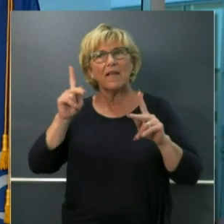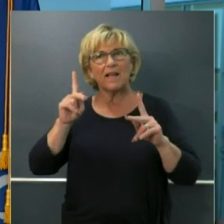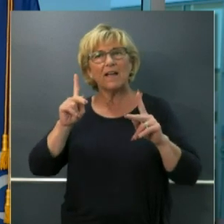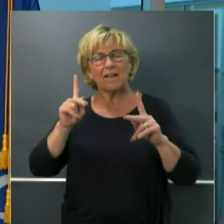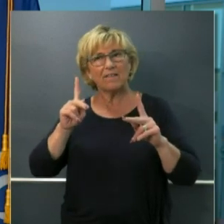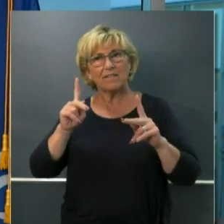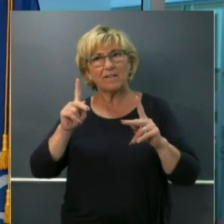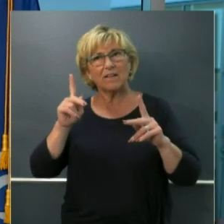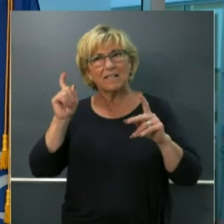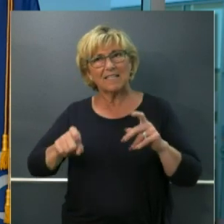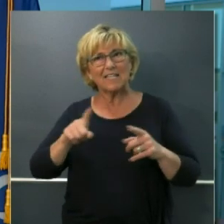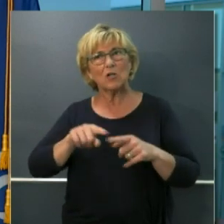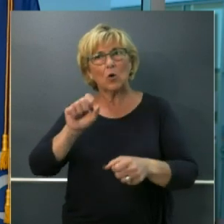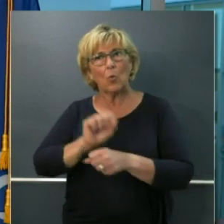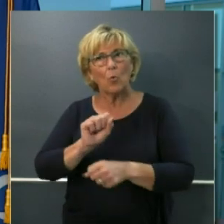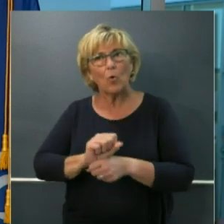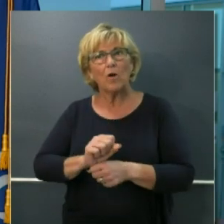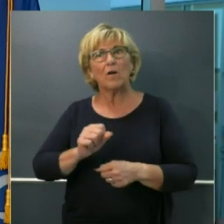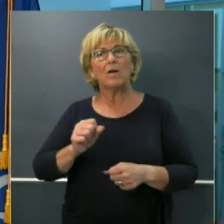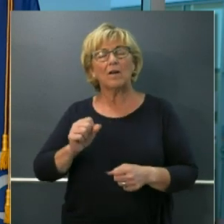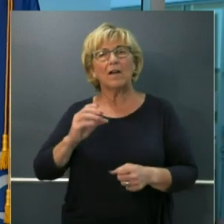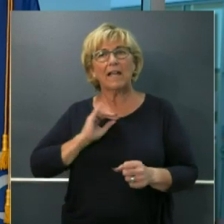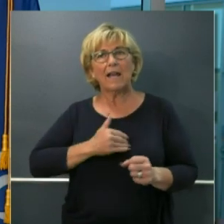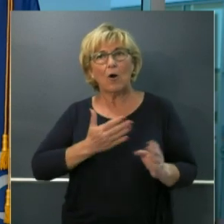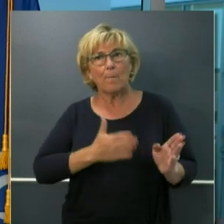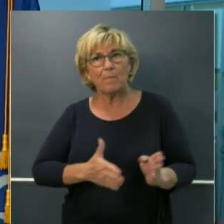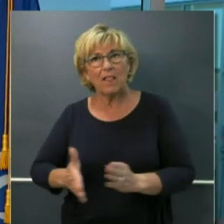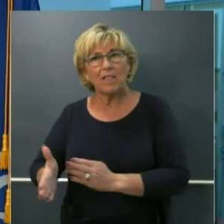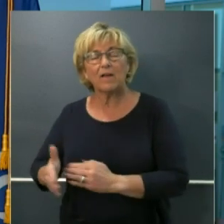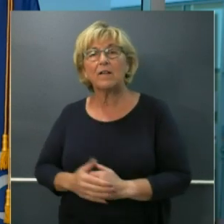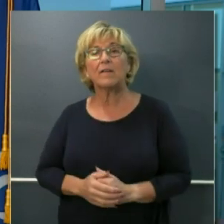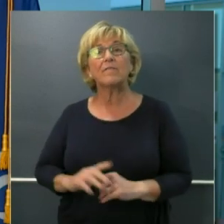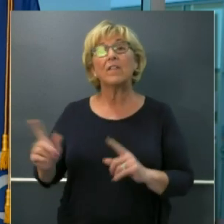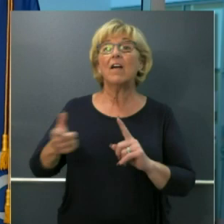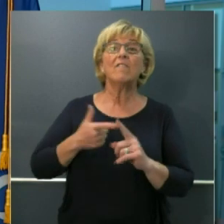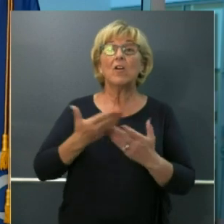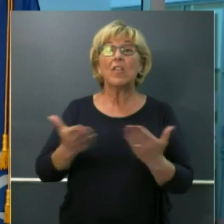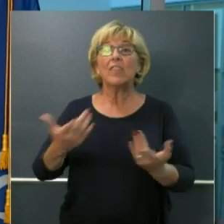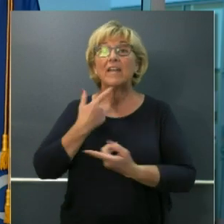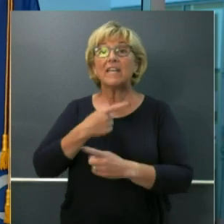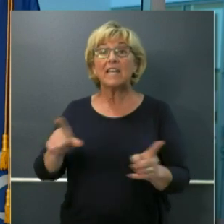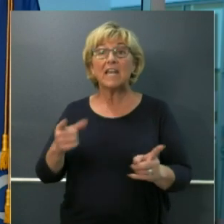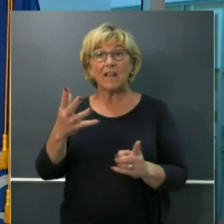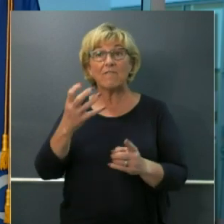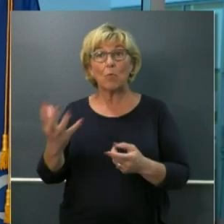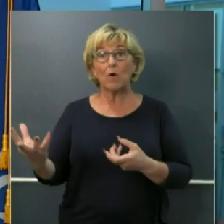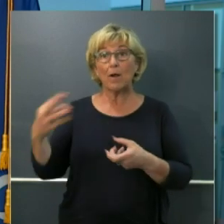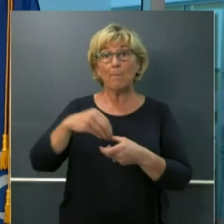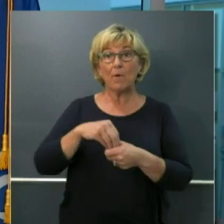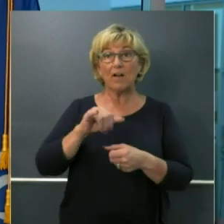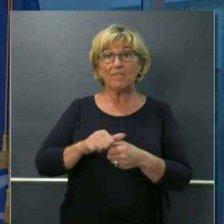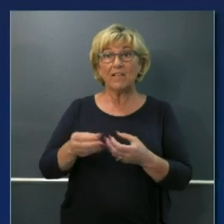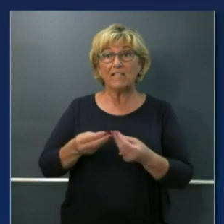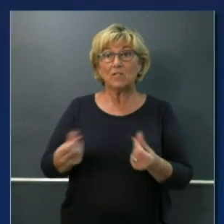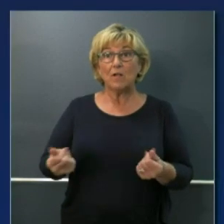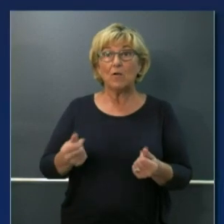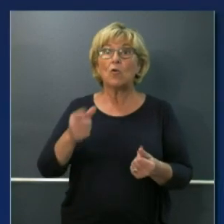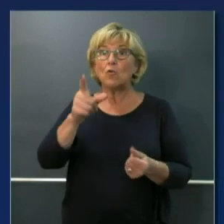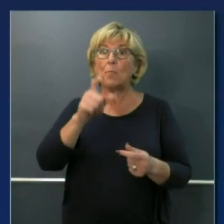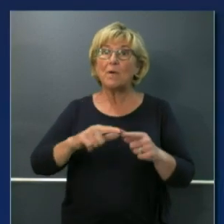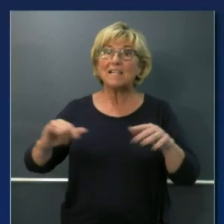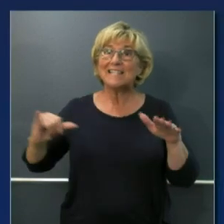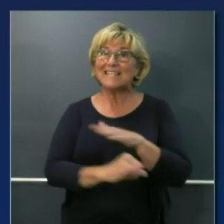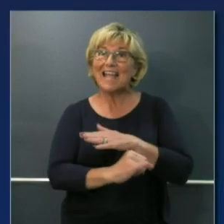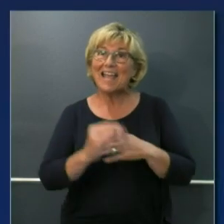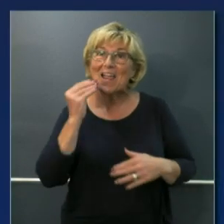you this opportunity to understand our planning at this time. The first thing I want to tell you is that if you want to be a part of the solution, you need to stay